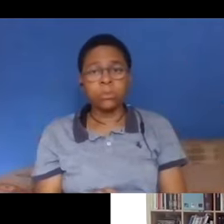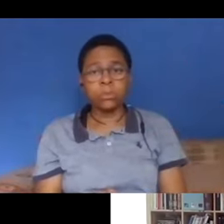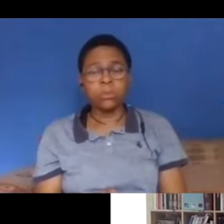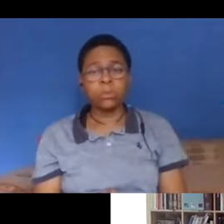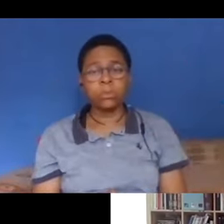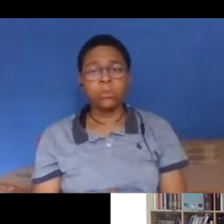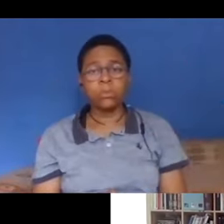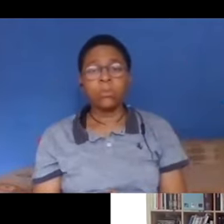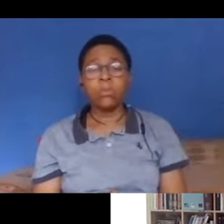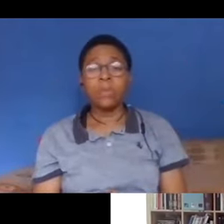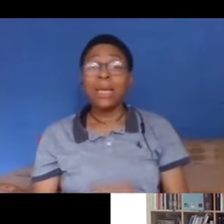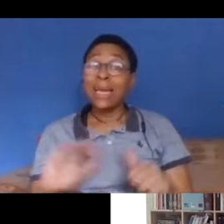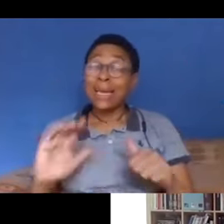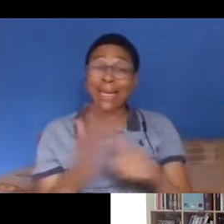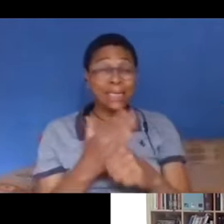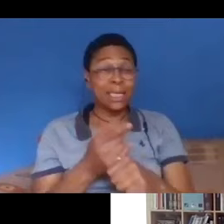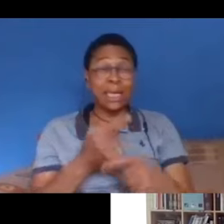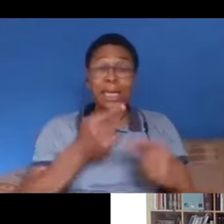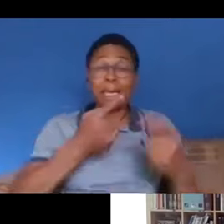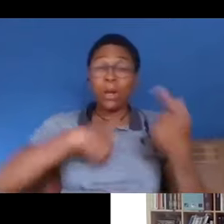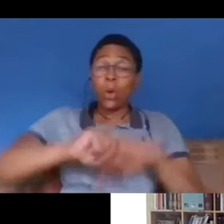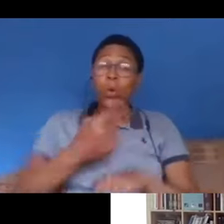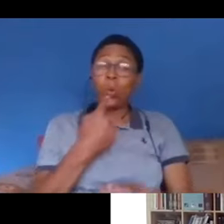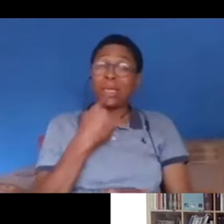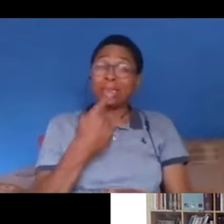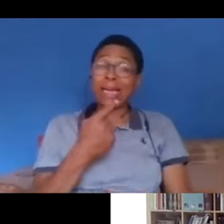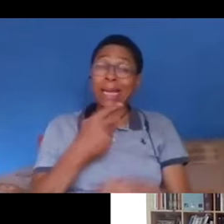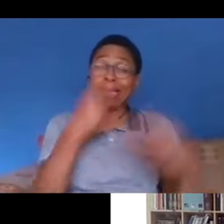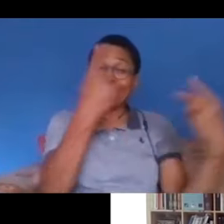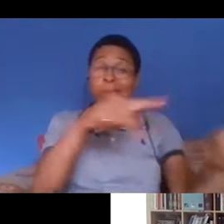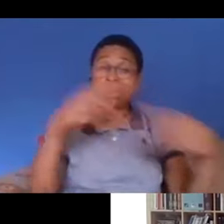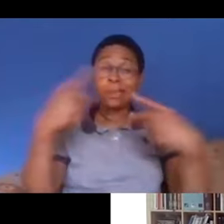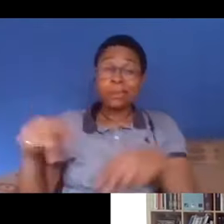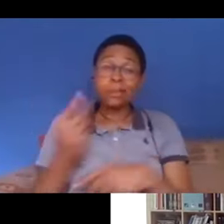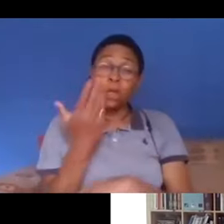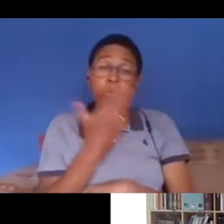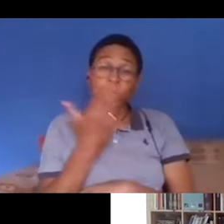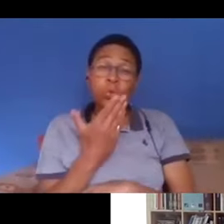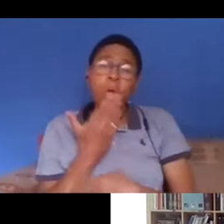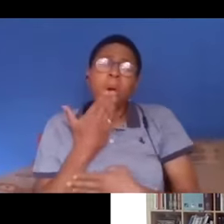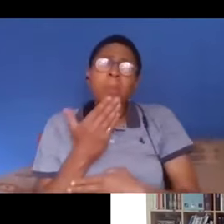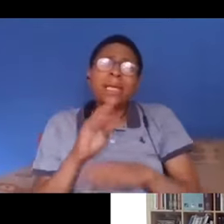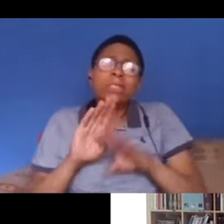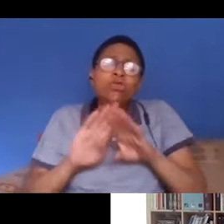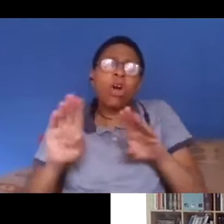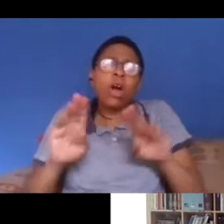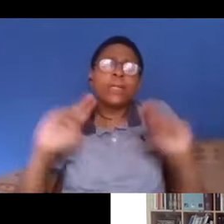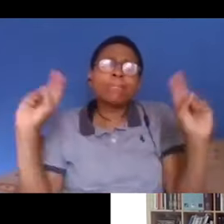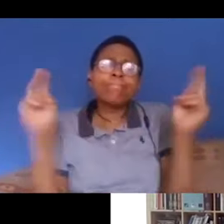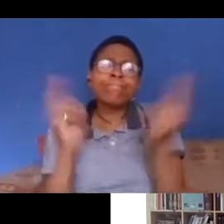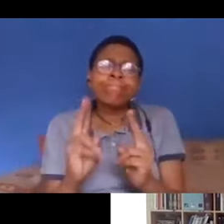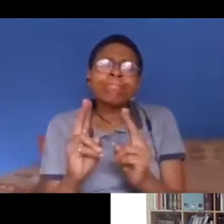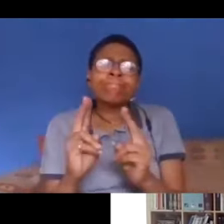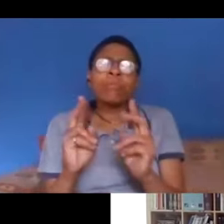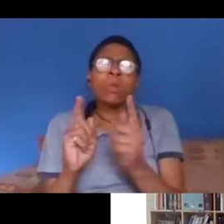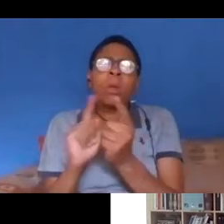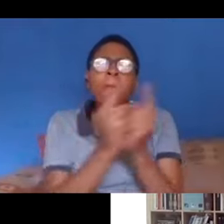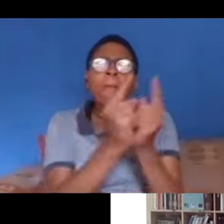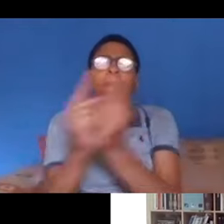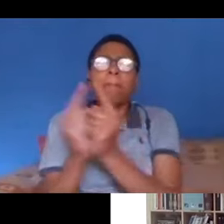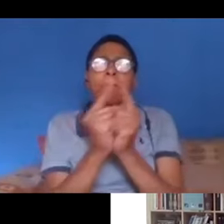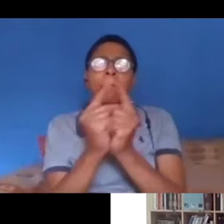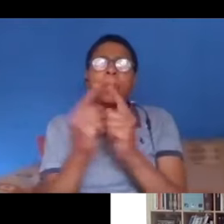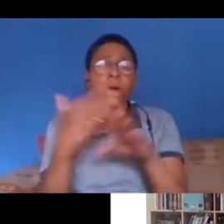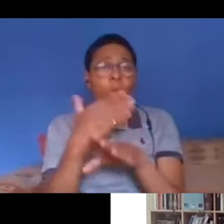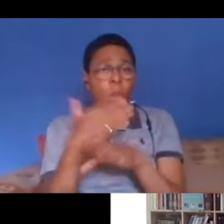encouraging partner work within the schools because it's something initially that we will be able to avoid. However, I am aware